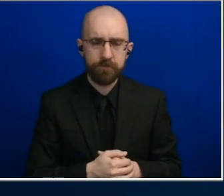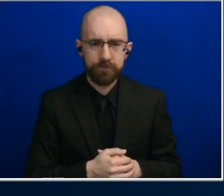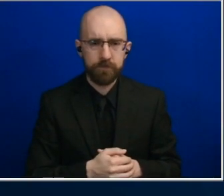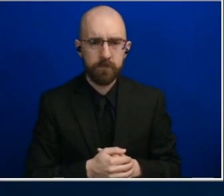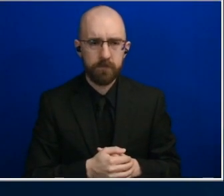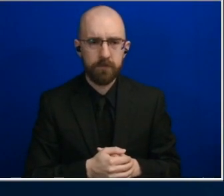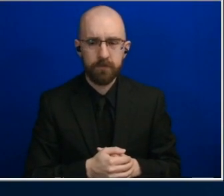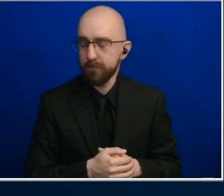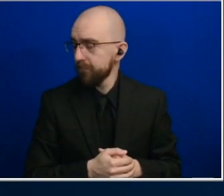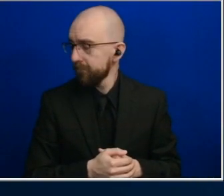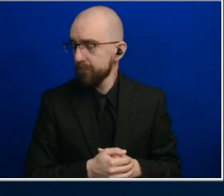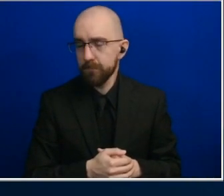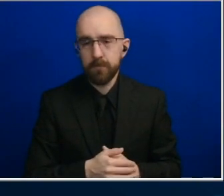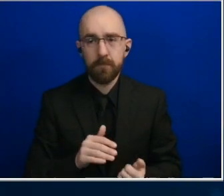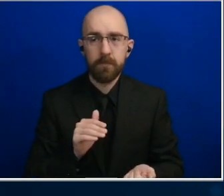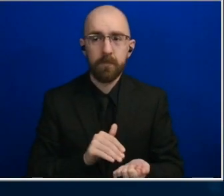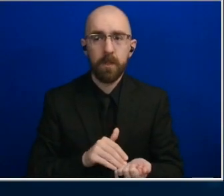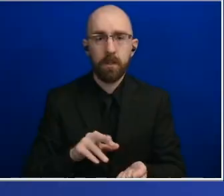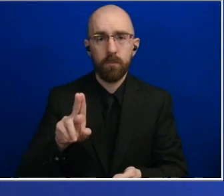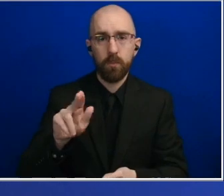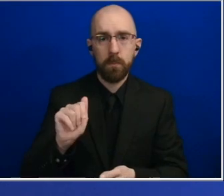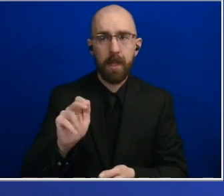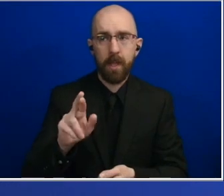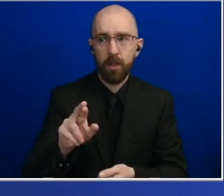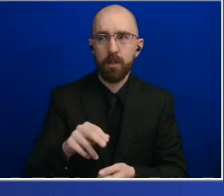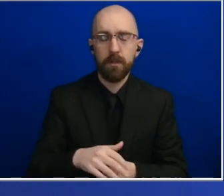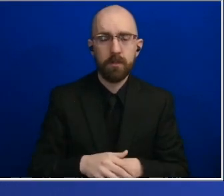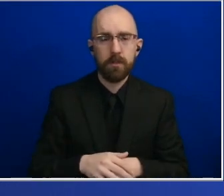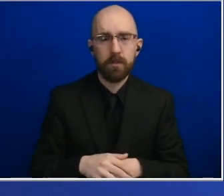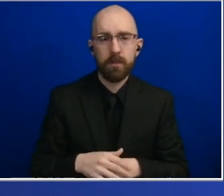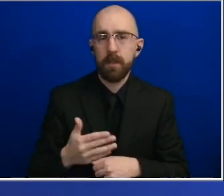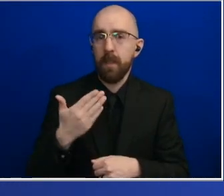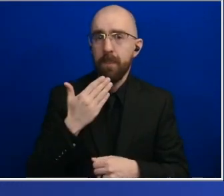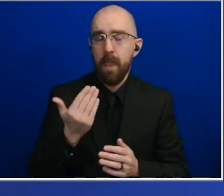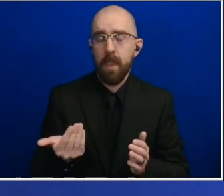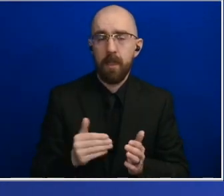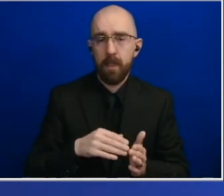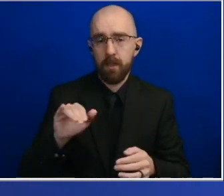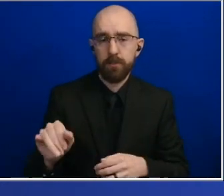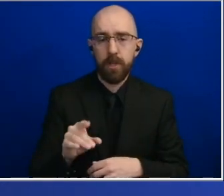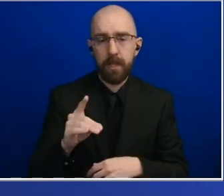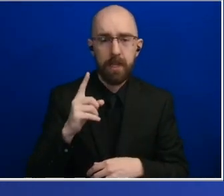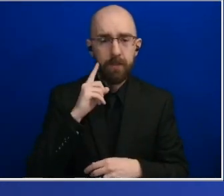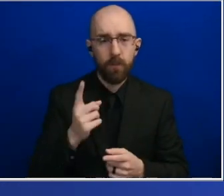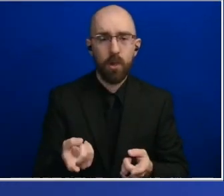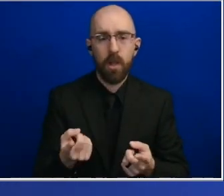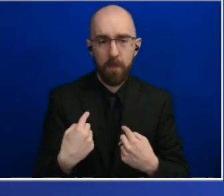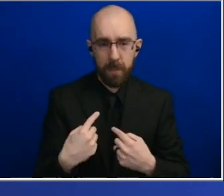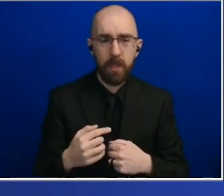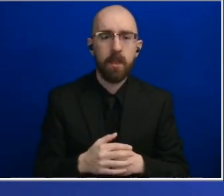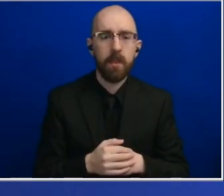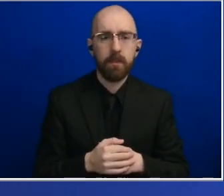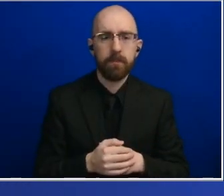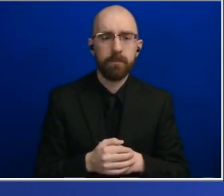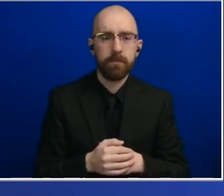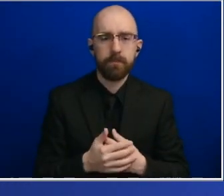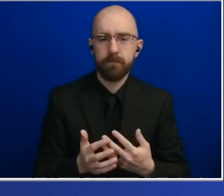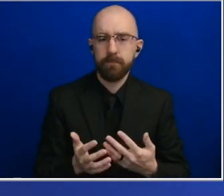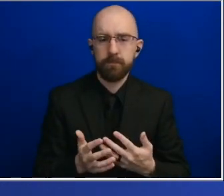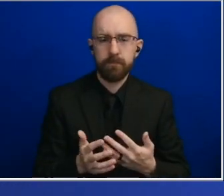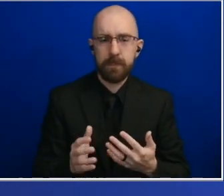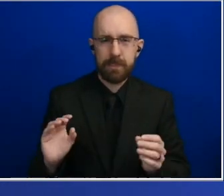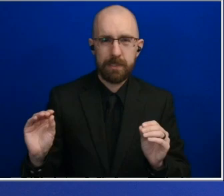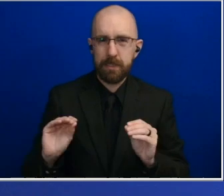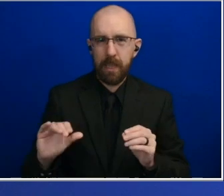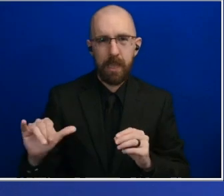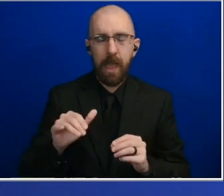Dr. Brubaker? I just thanks again, JD, for coming on. It's nothing like hearing it from